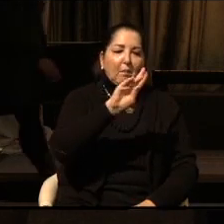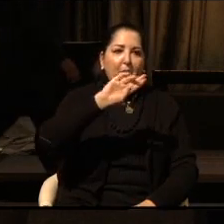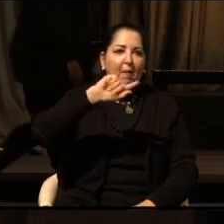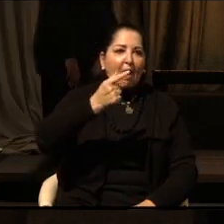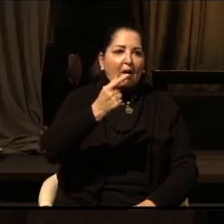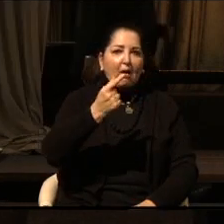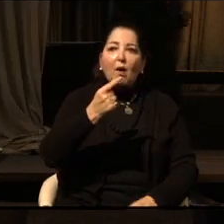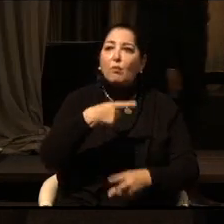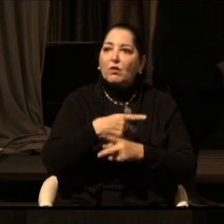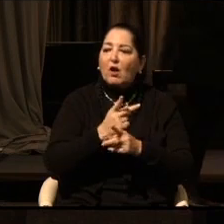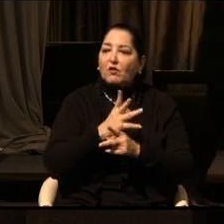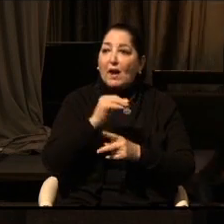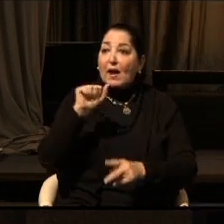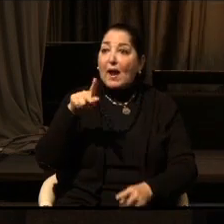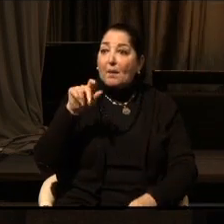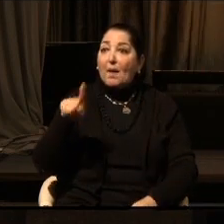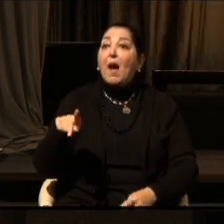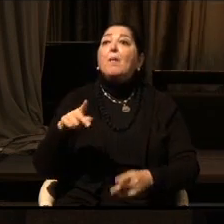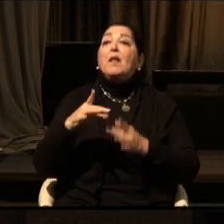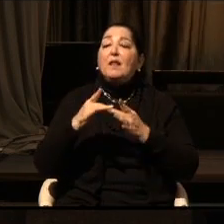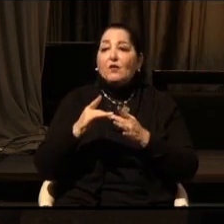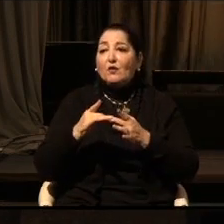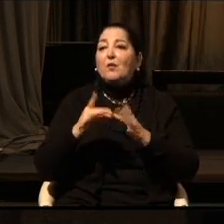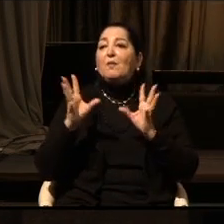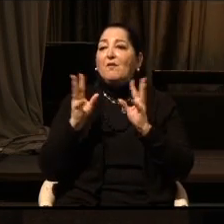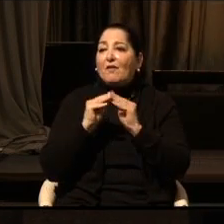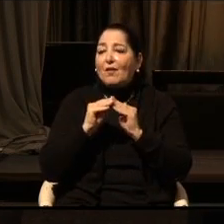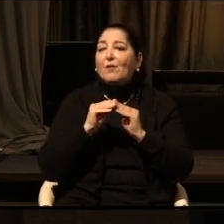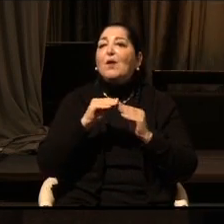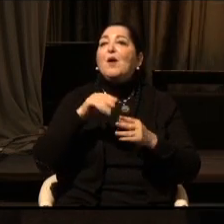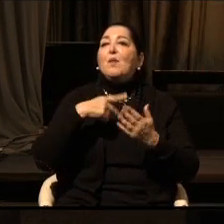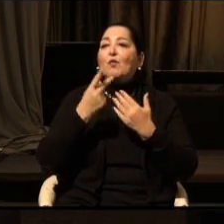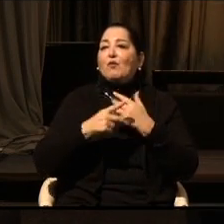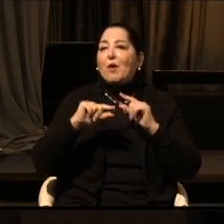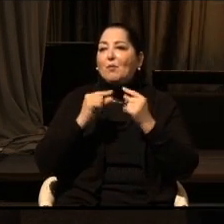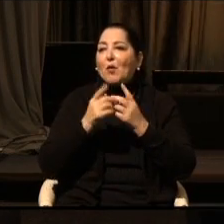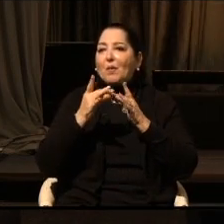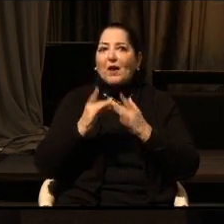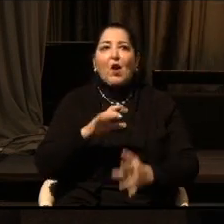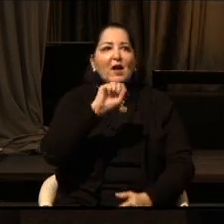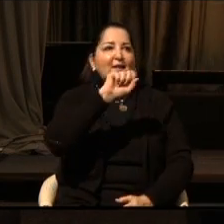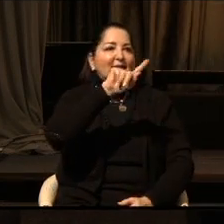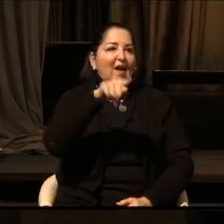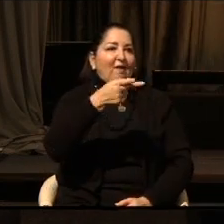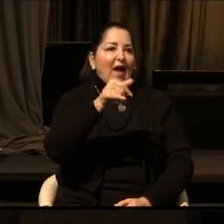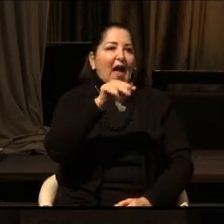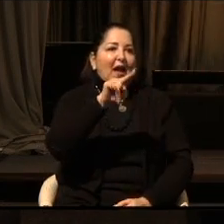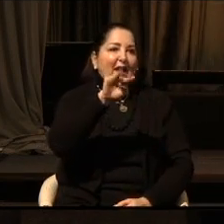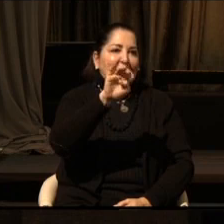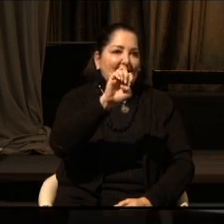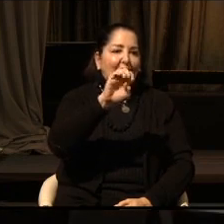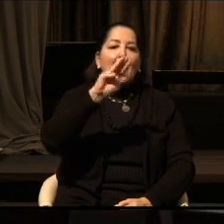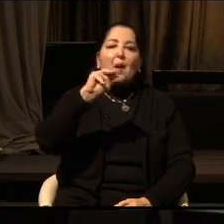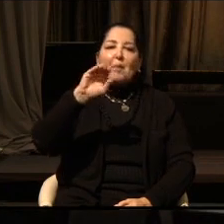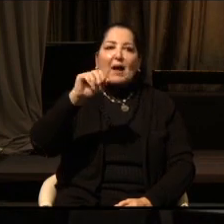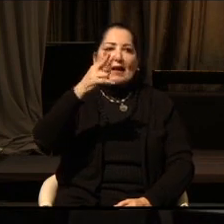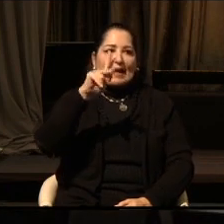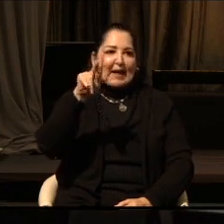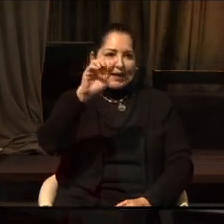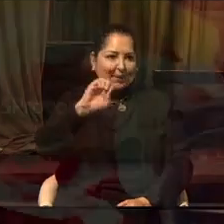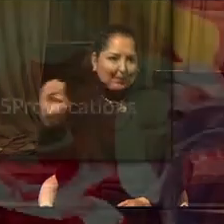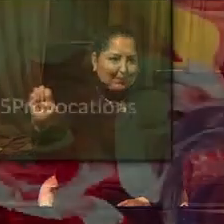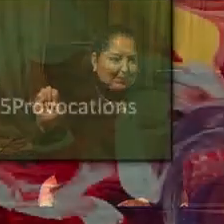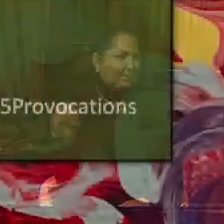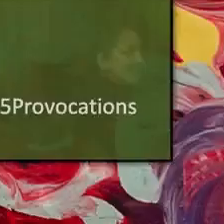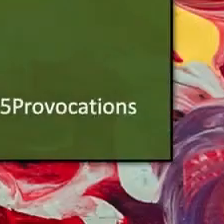APAP Leadership Fellows Program Group Leader, Stephanie McKee, to lead us in song.